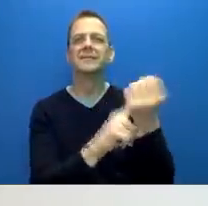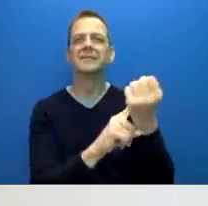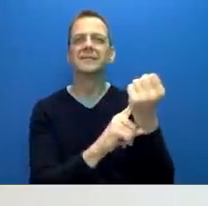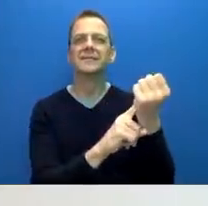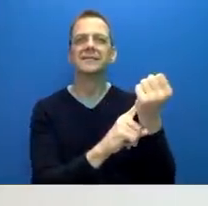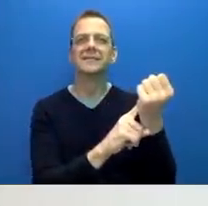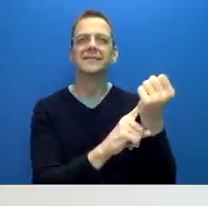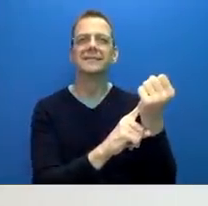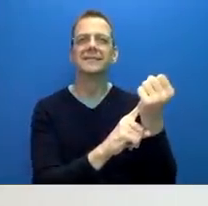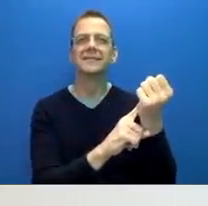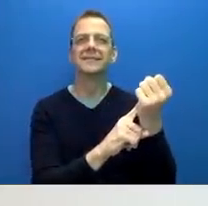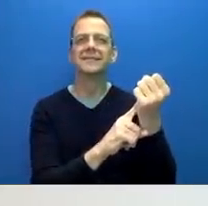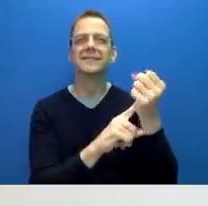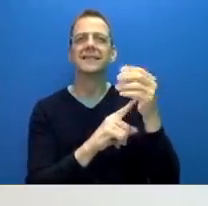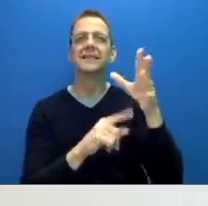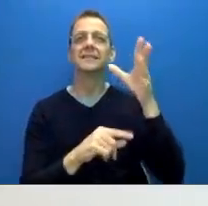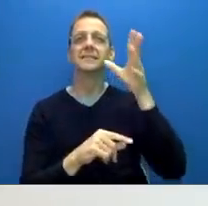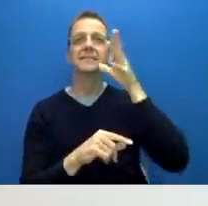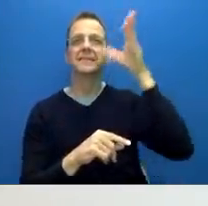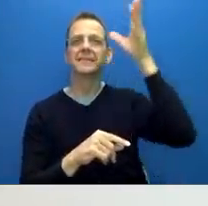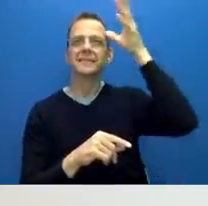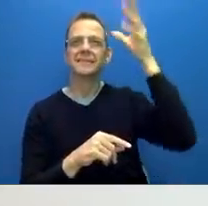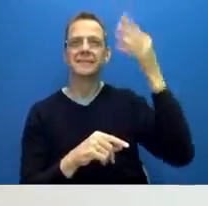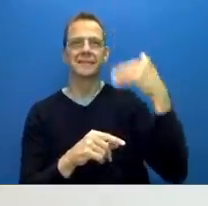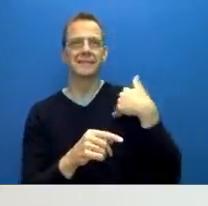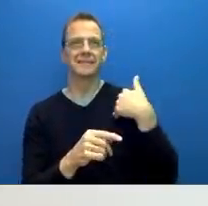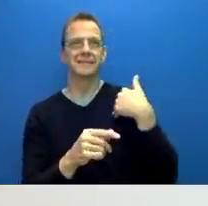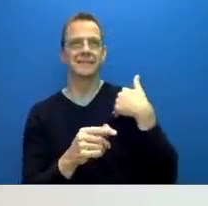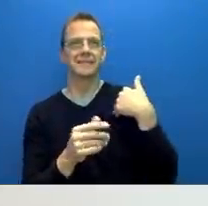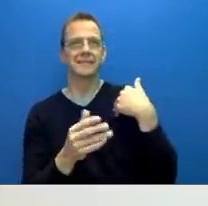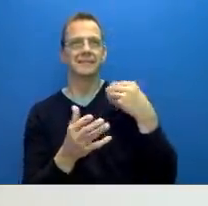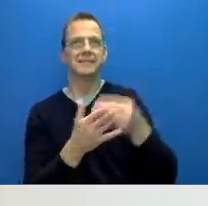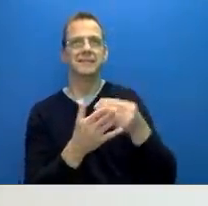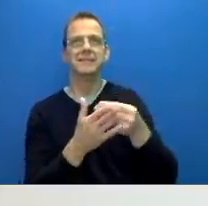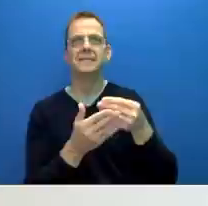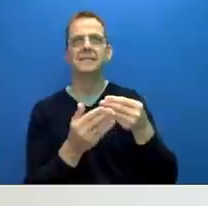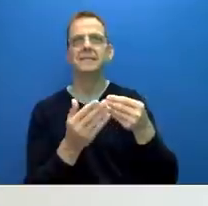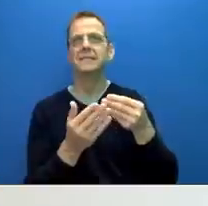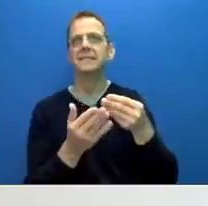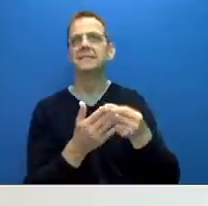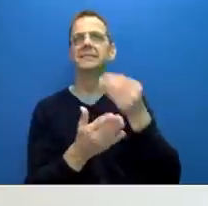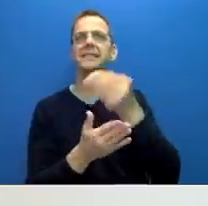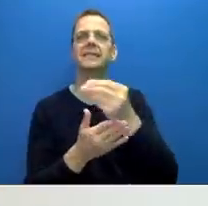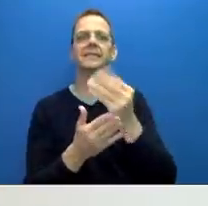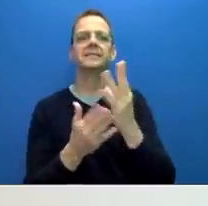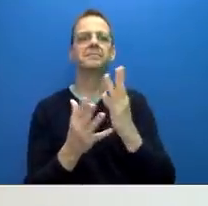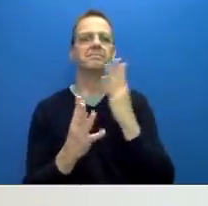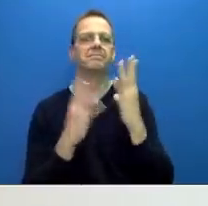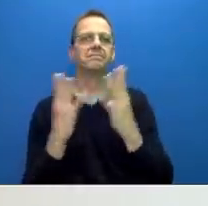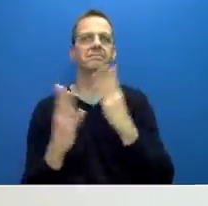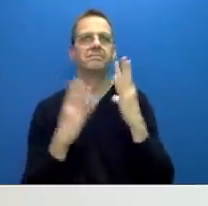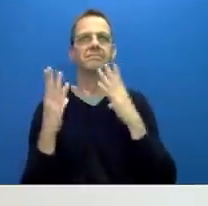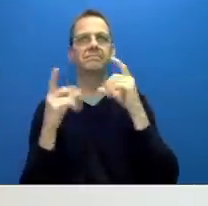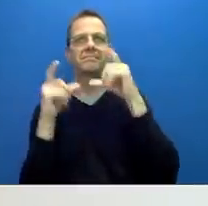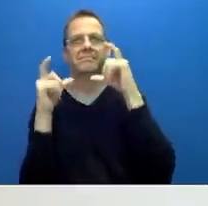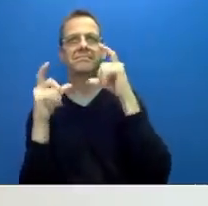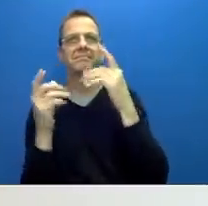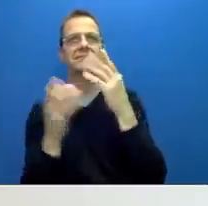this cost on themselves rather than being supported by the government or having funding for these masks for their children in